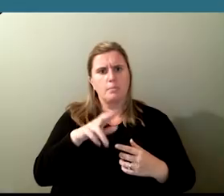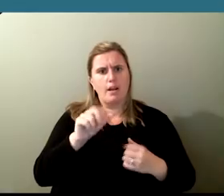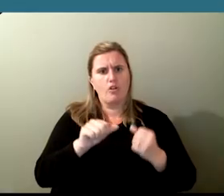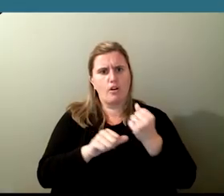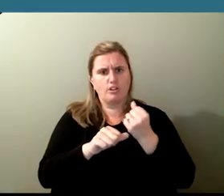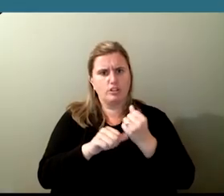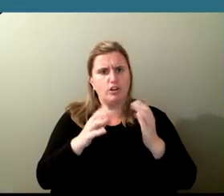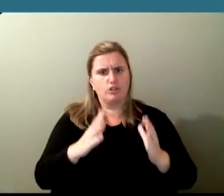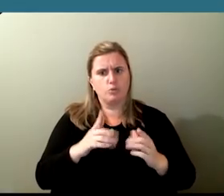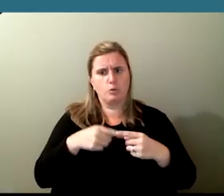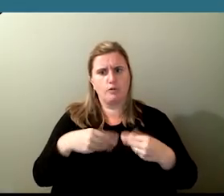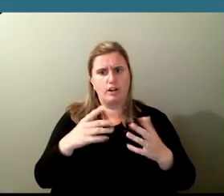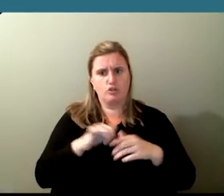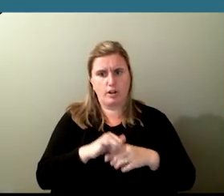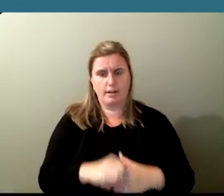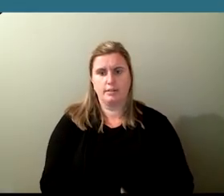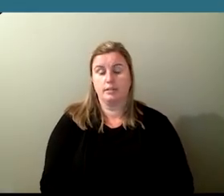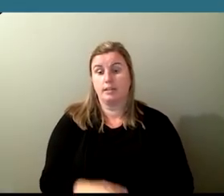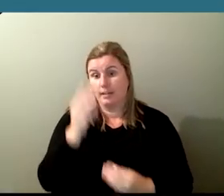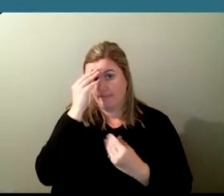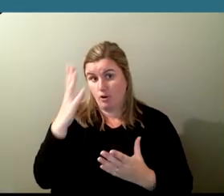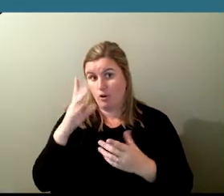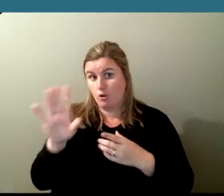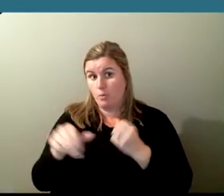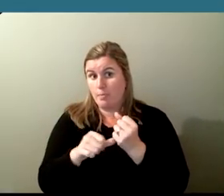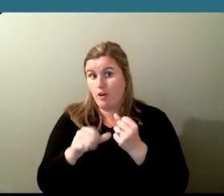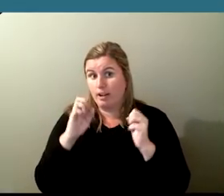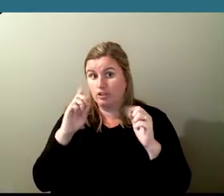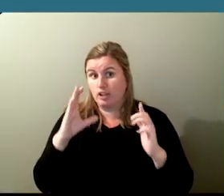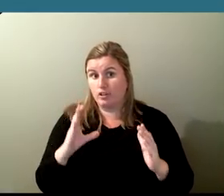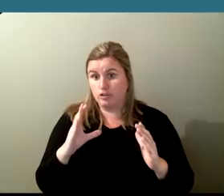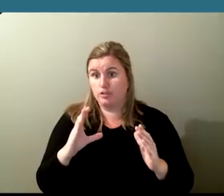training. Inform your paraeducators